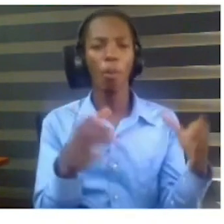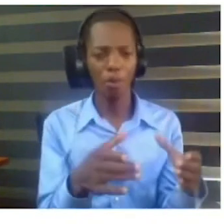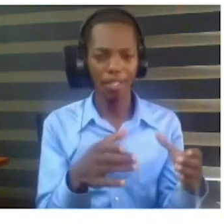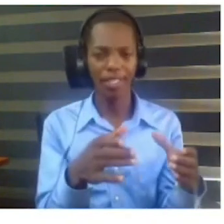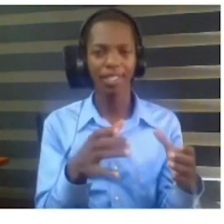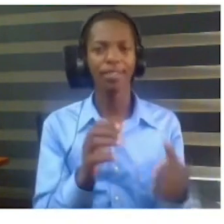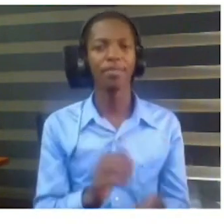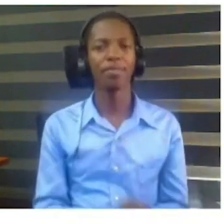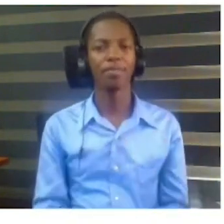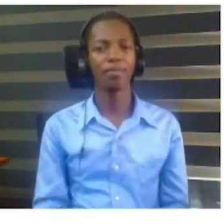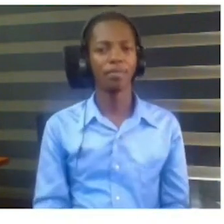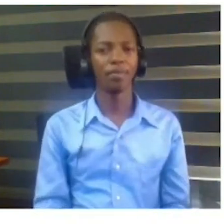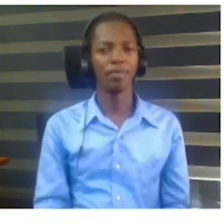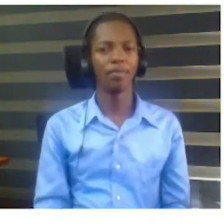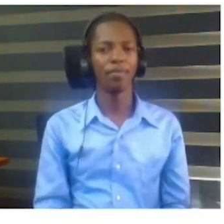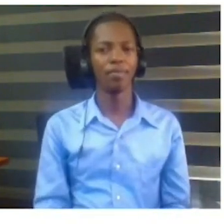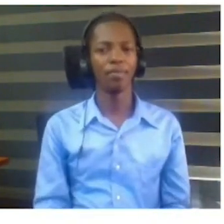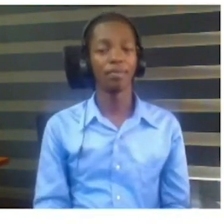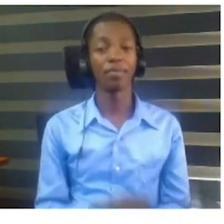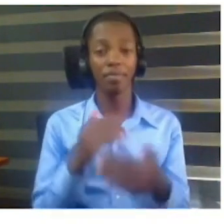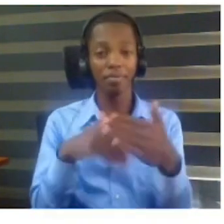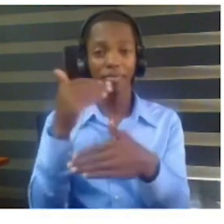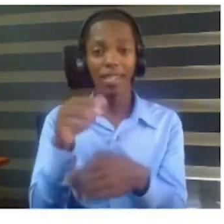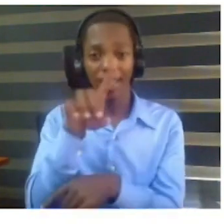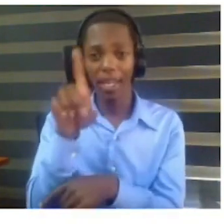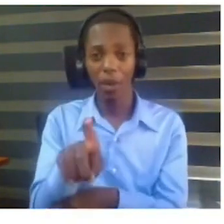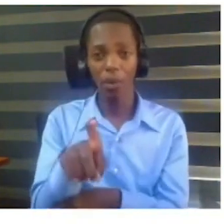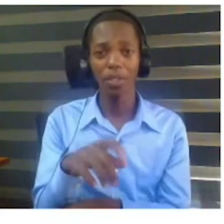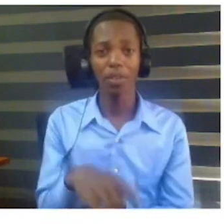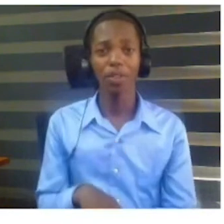Thank you, Haben. The next question is, during your